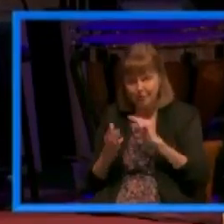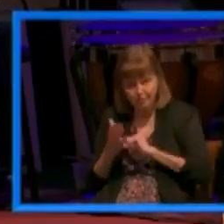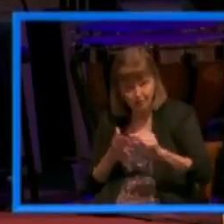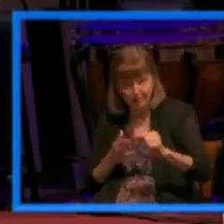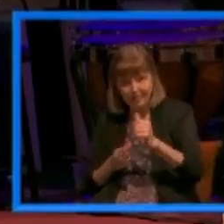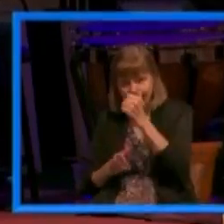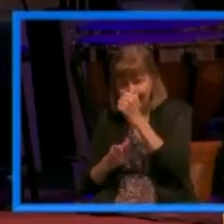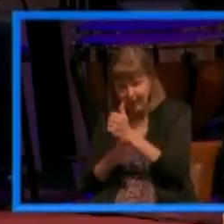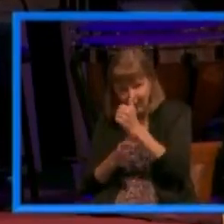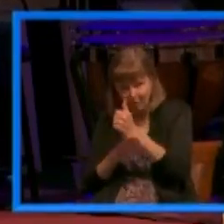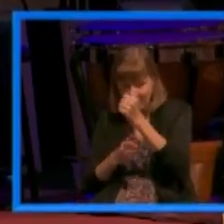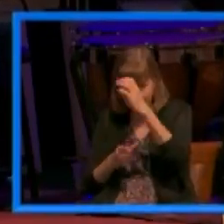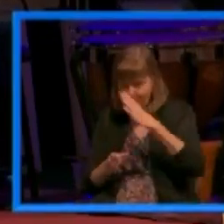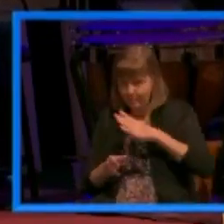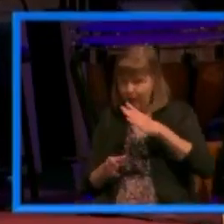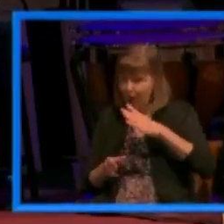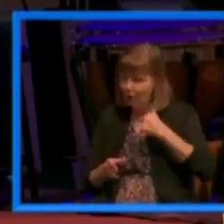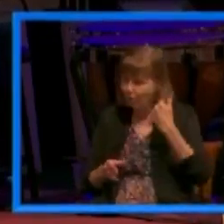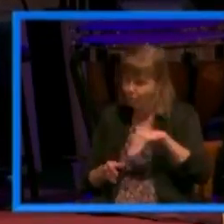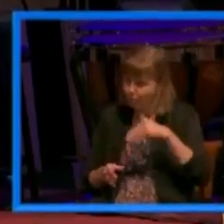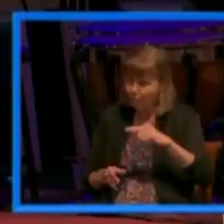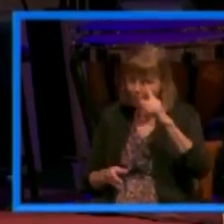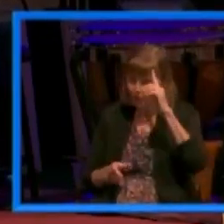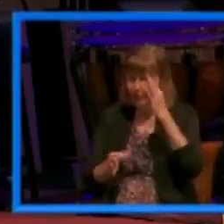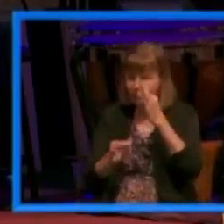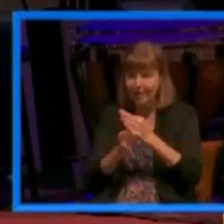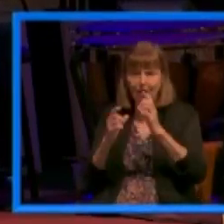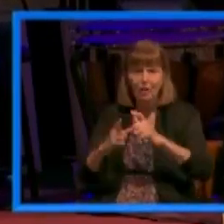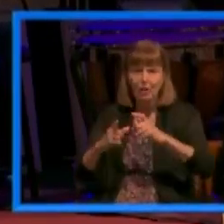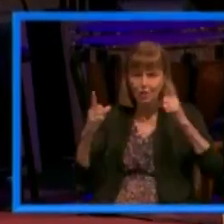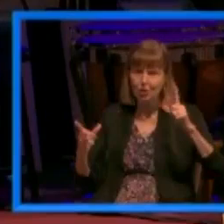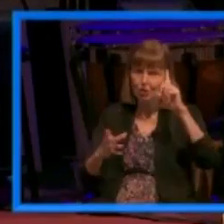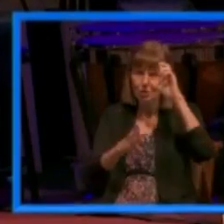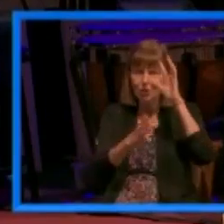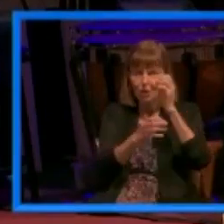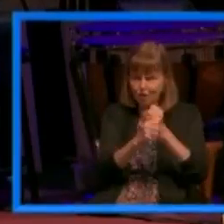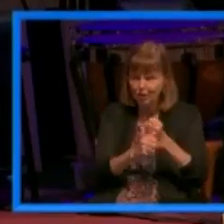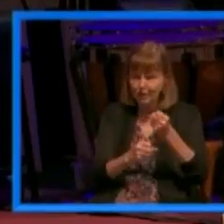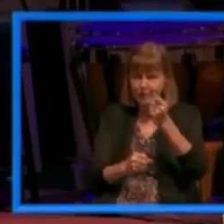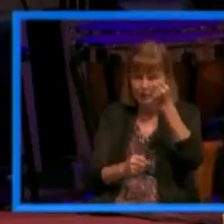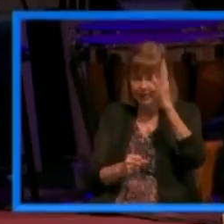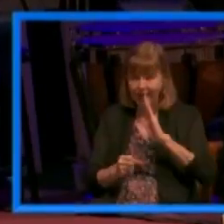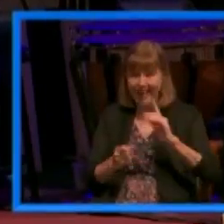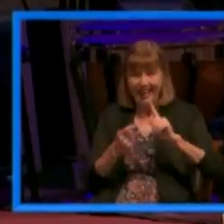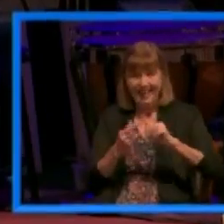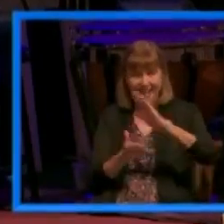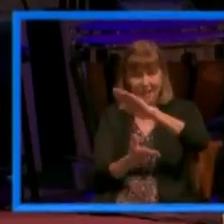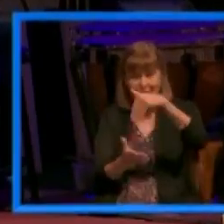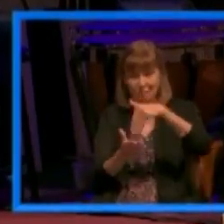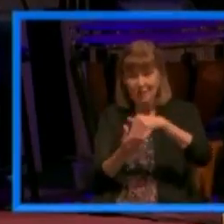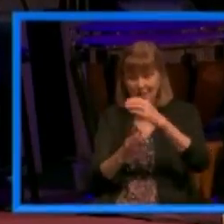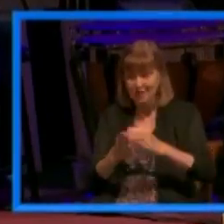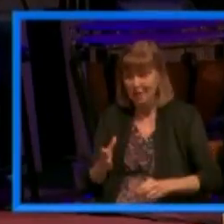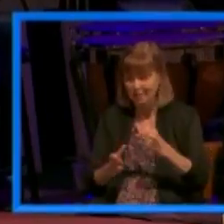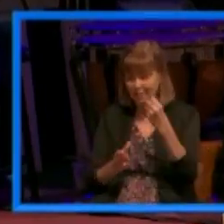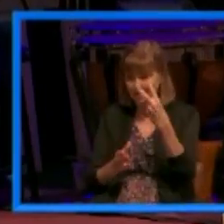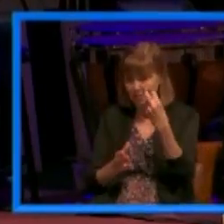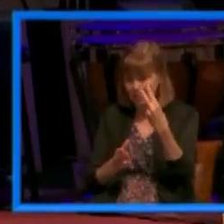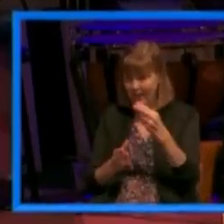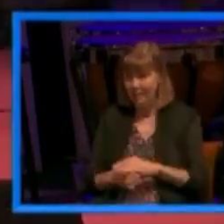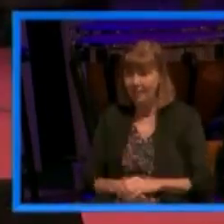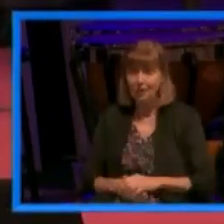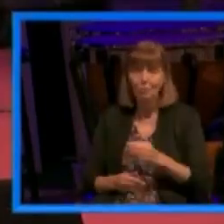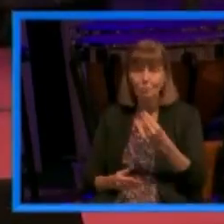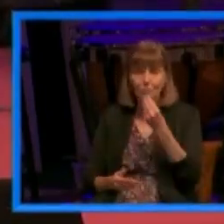great trusting faith. And then, in the middle of chapter 12, a famine hits. They go down into Egypt. He's worried about